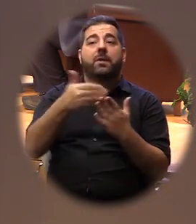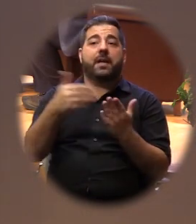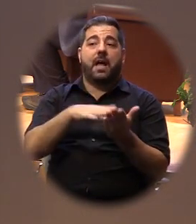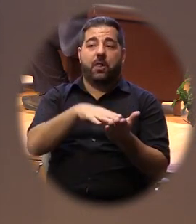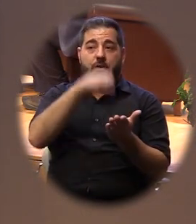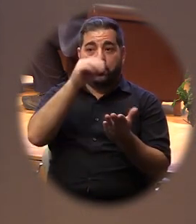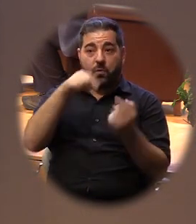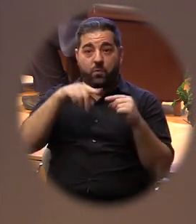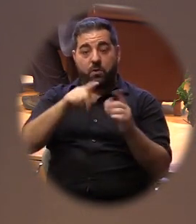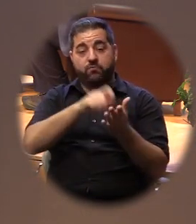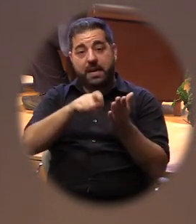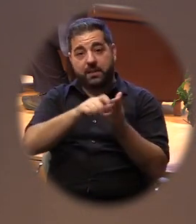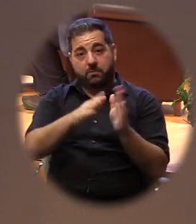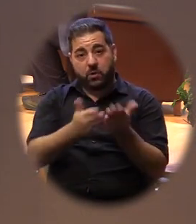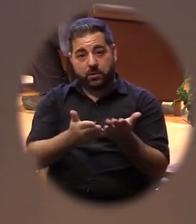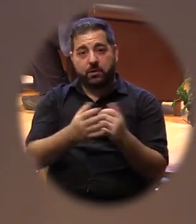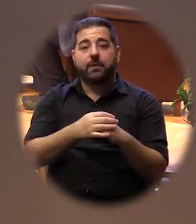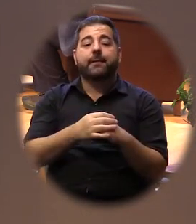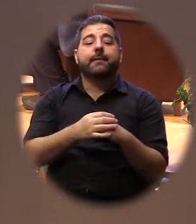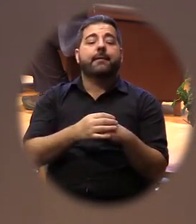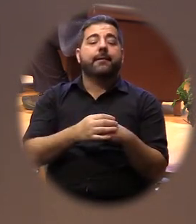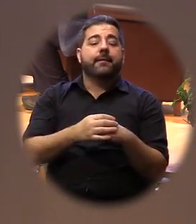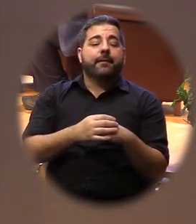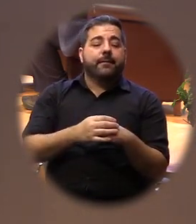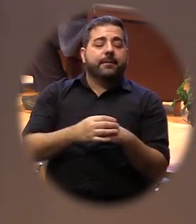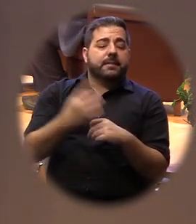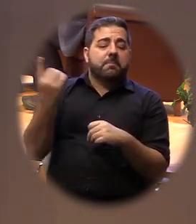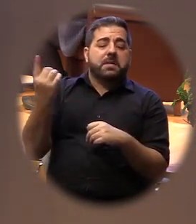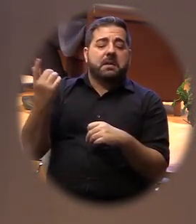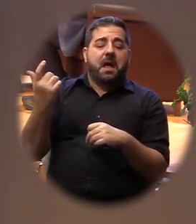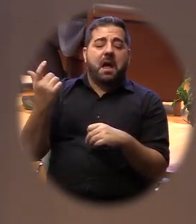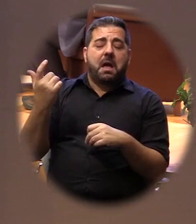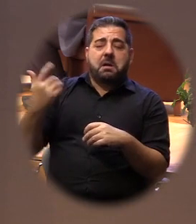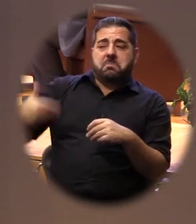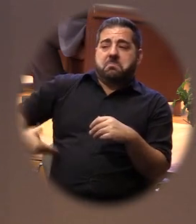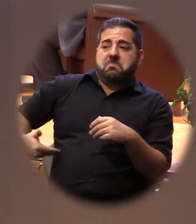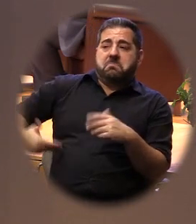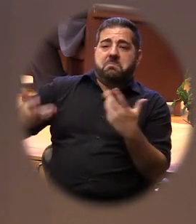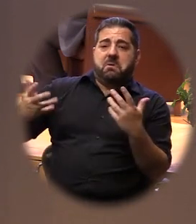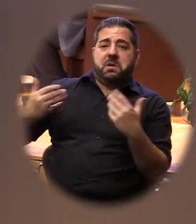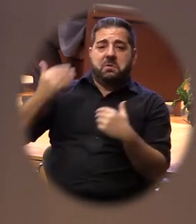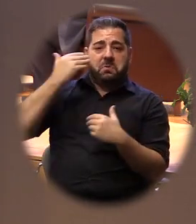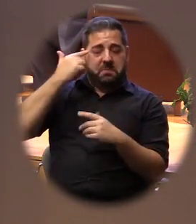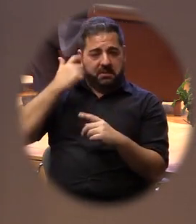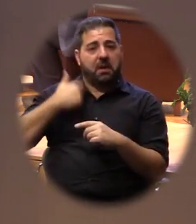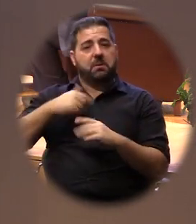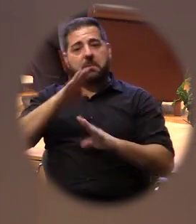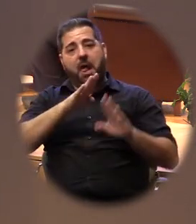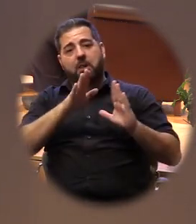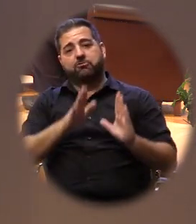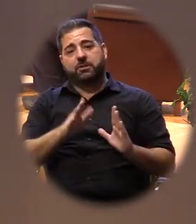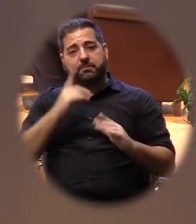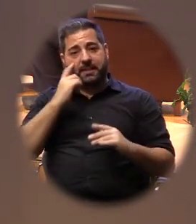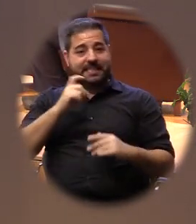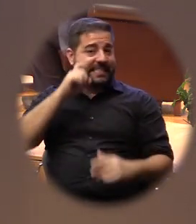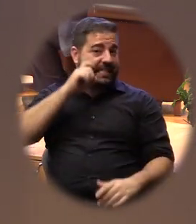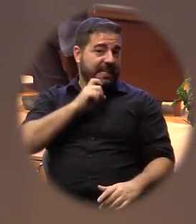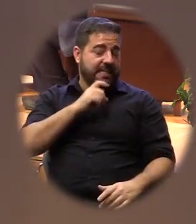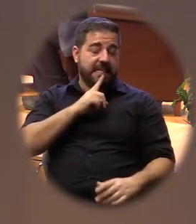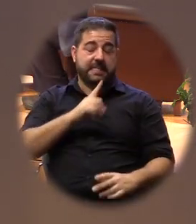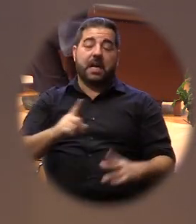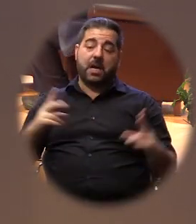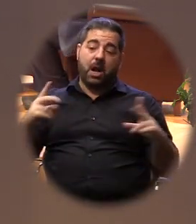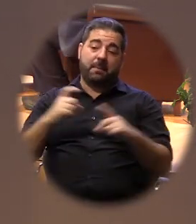by writing this book was um was something I I sort of already knew from being a biologist which is that sex is